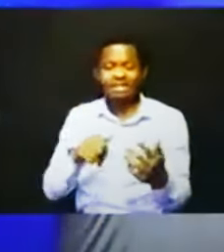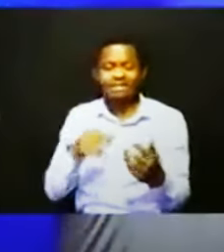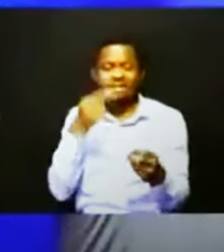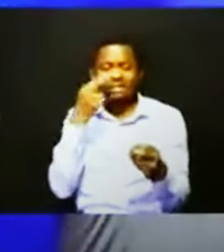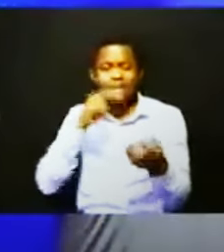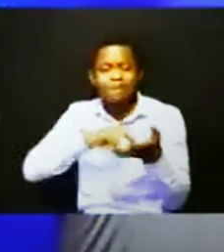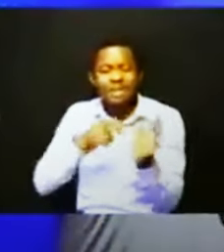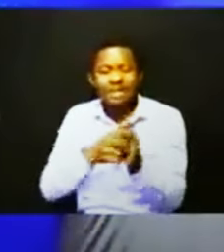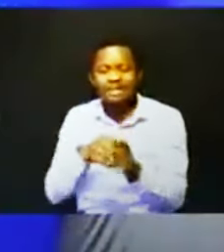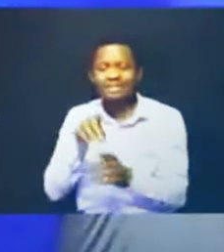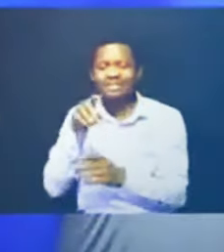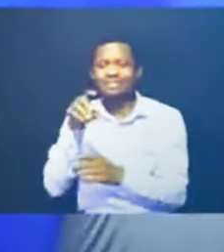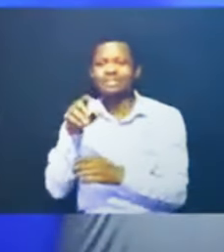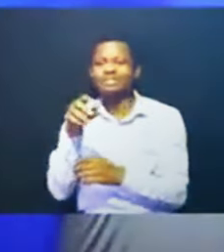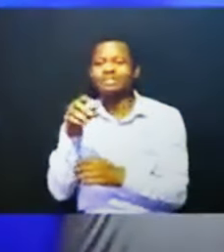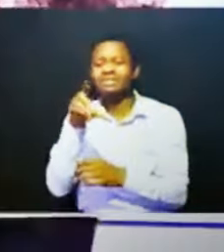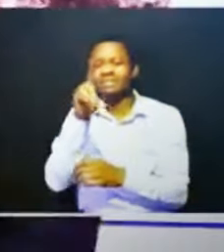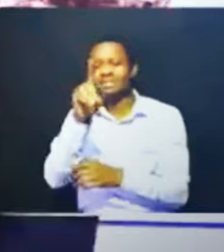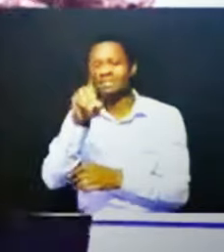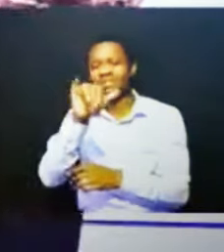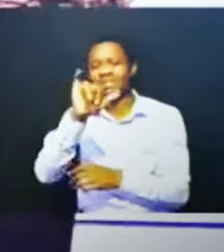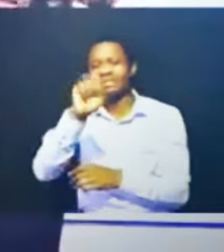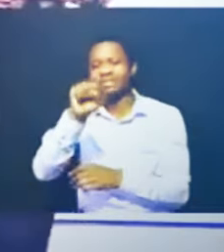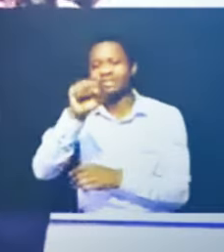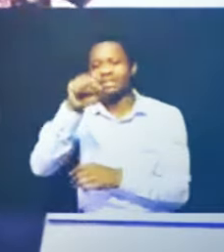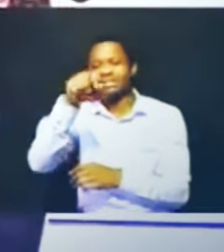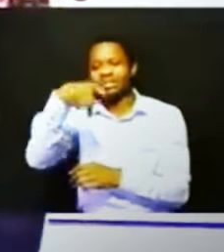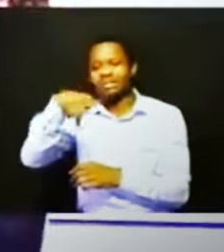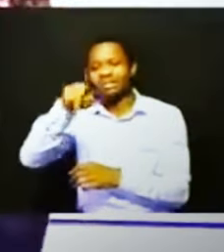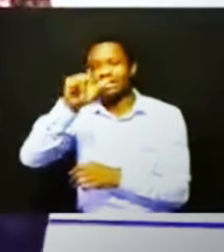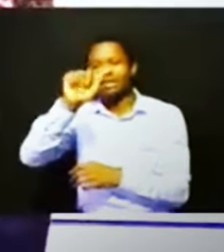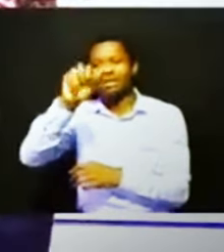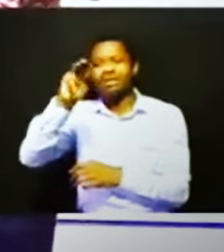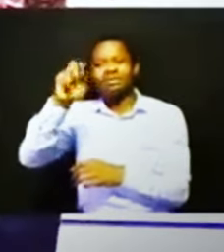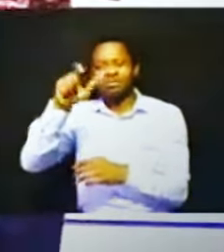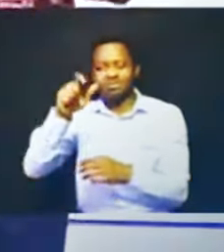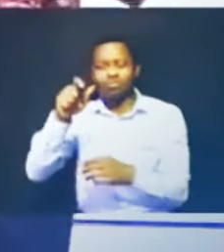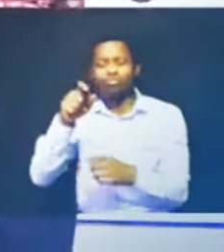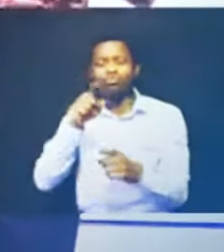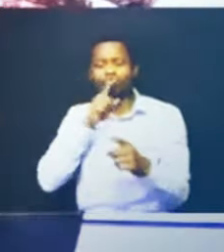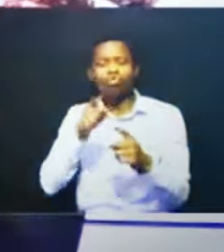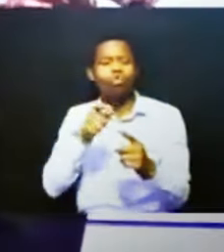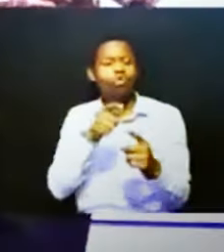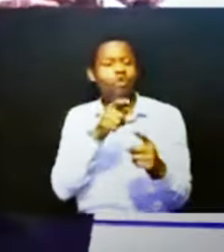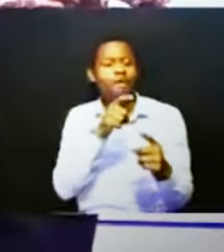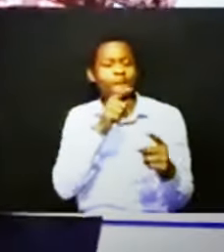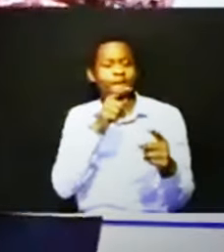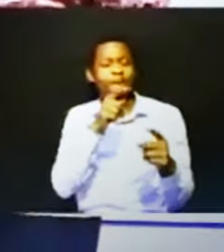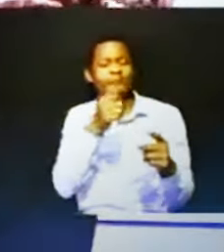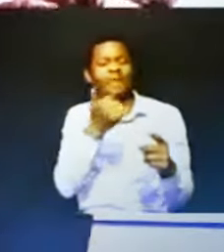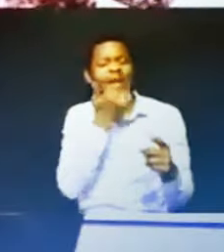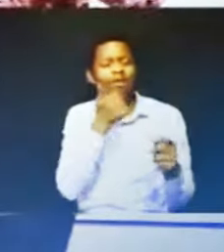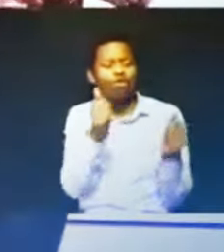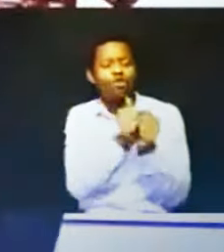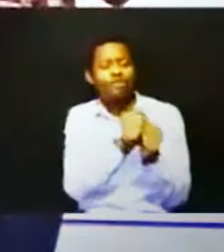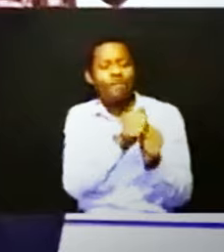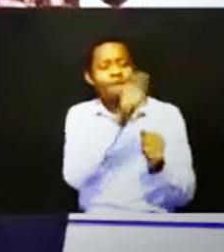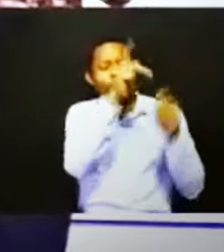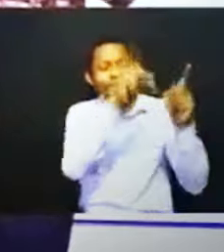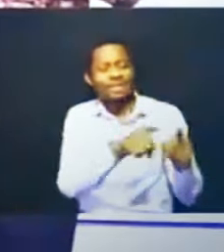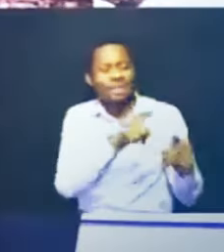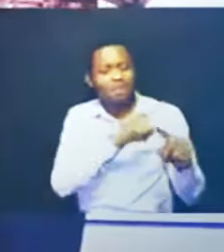displacement. They are angry at God. They can't find